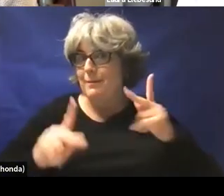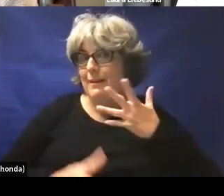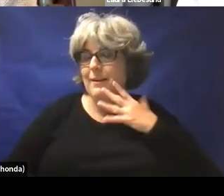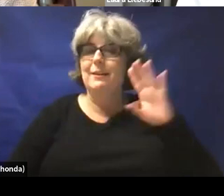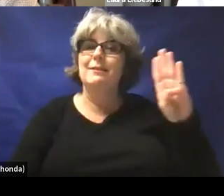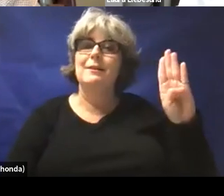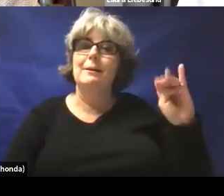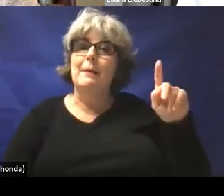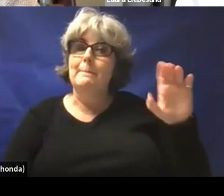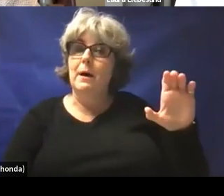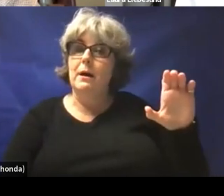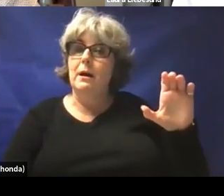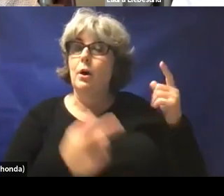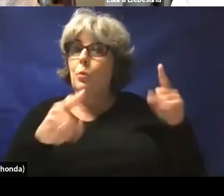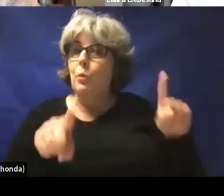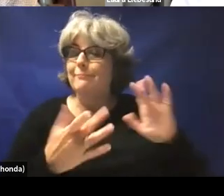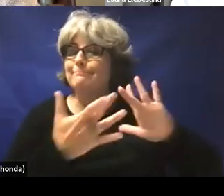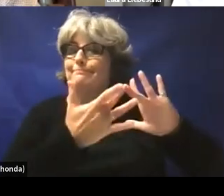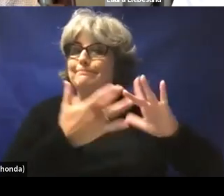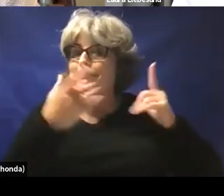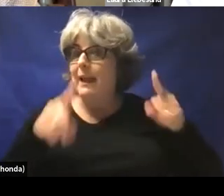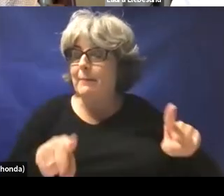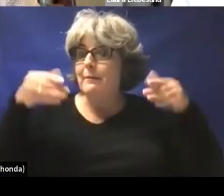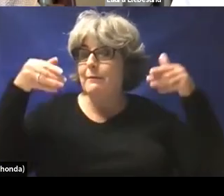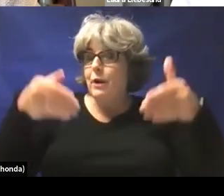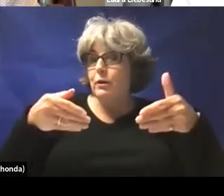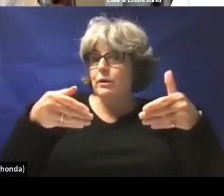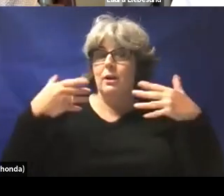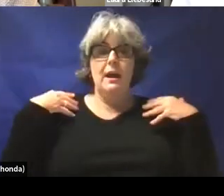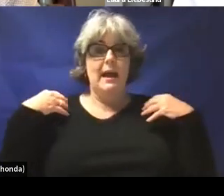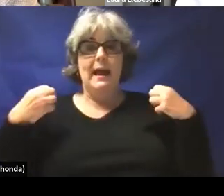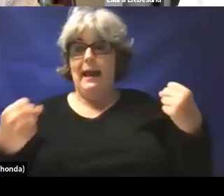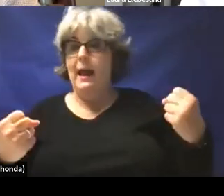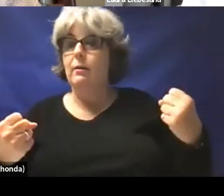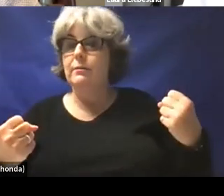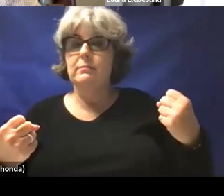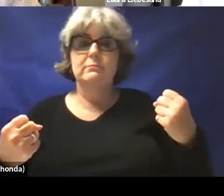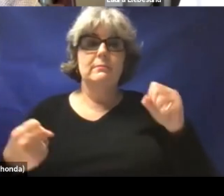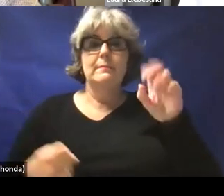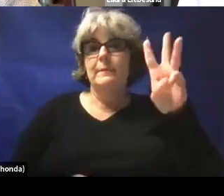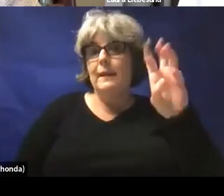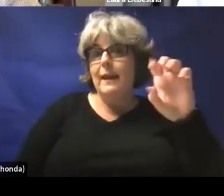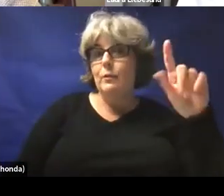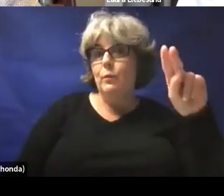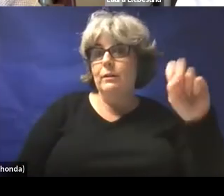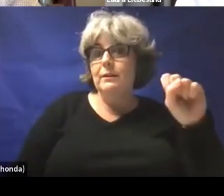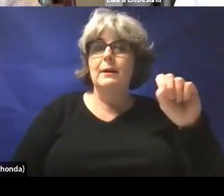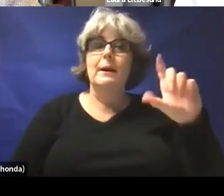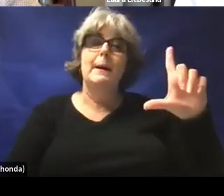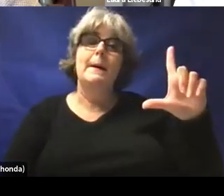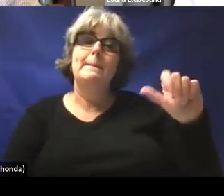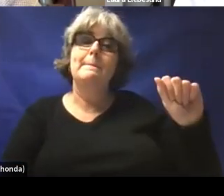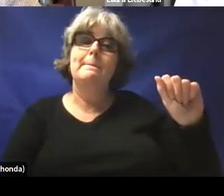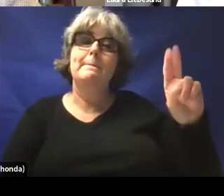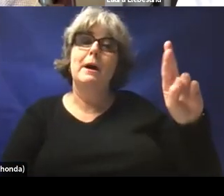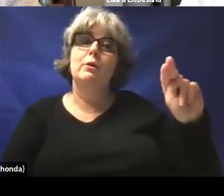have been mostly held online. Focus on Health was a wellness nonprofit founded by Lauren Paylor. And